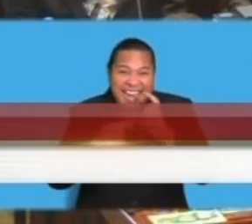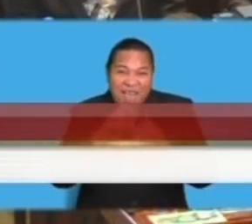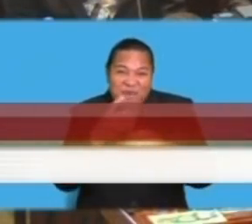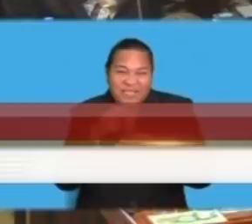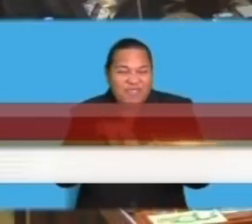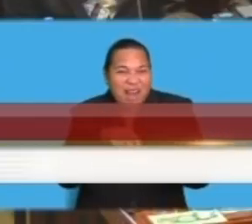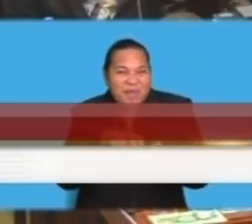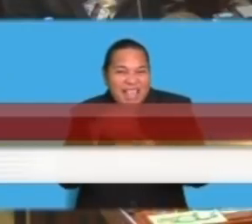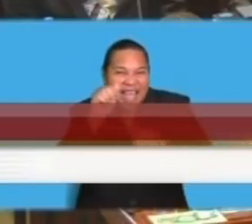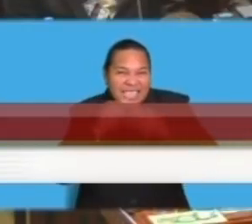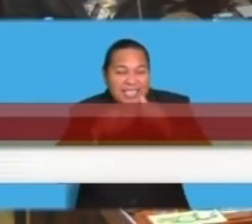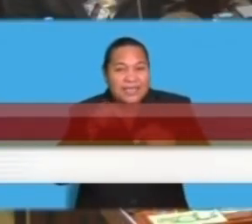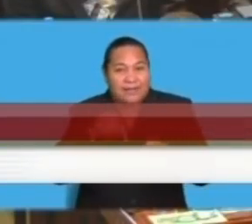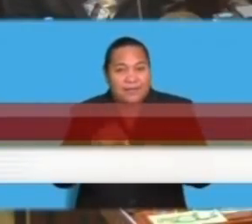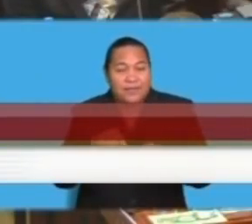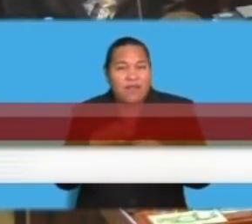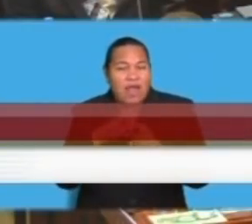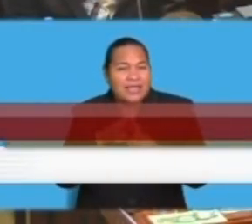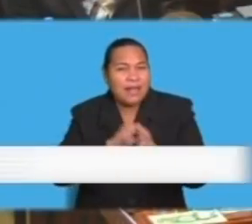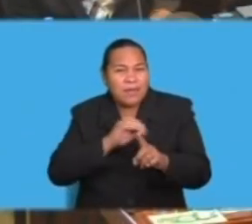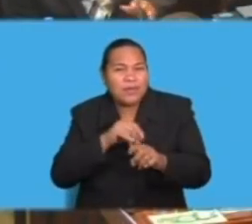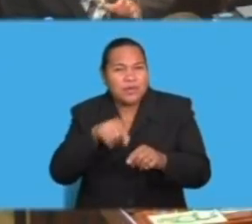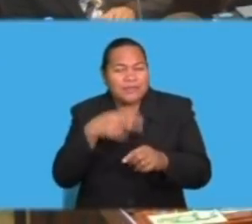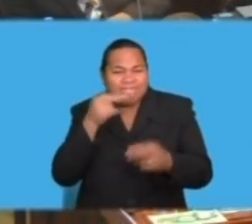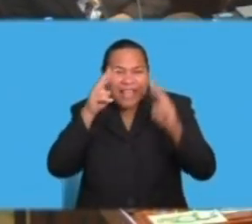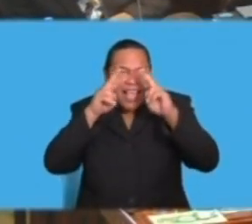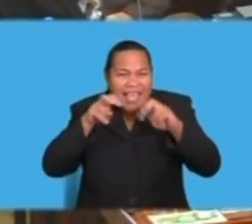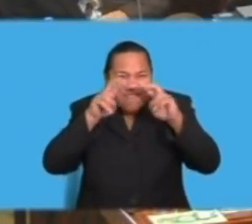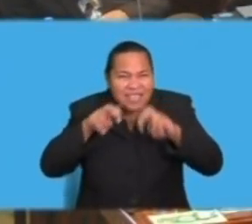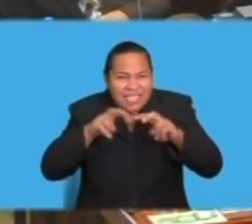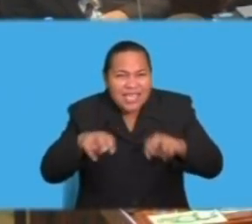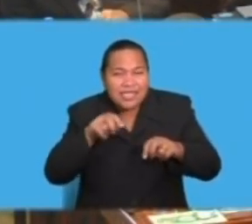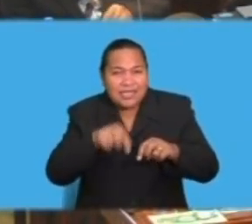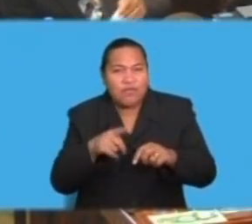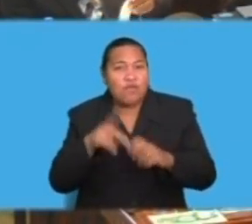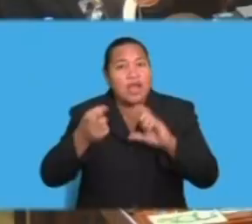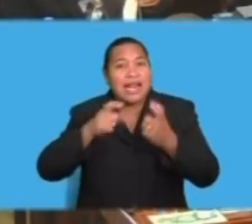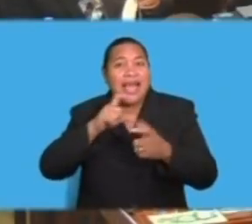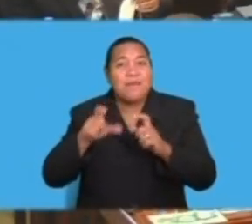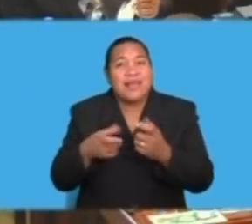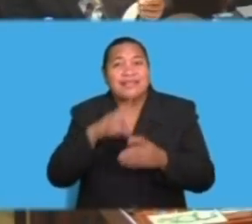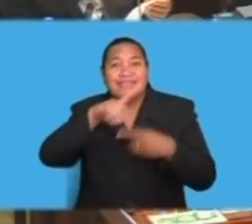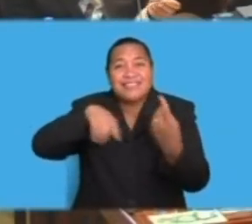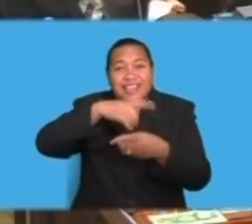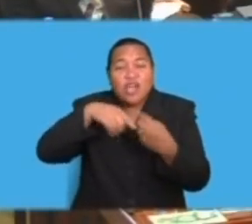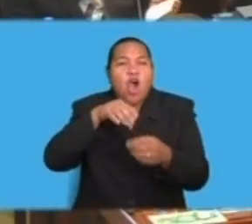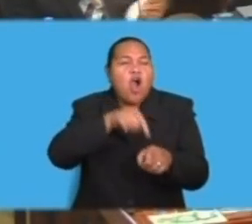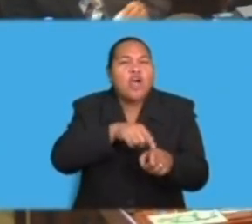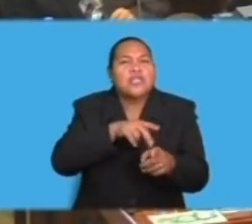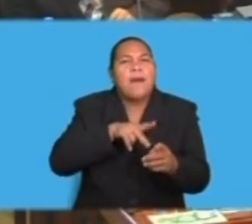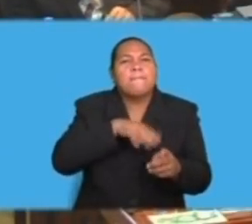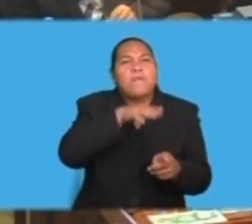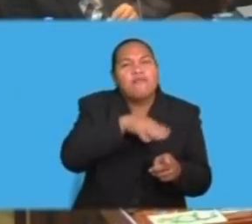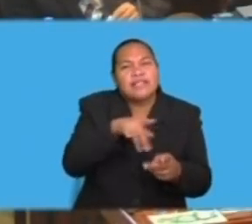also innovative analysis and methodologies. For example, it investigates the impact of climate disasters on poverty and inequality, so that the